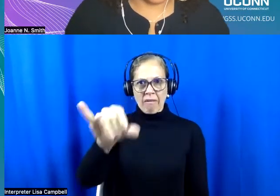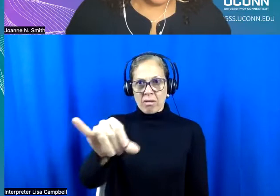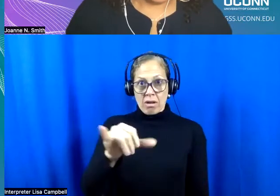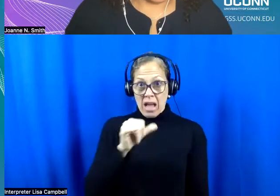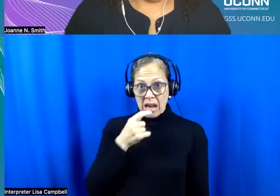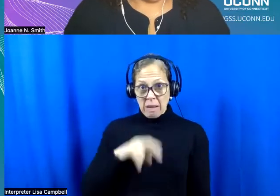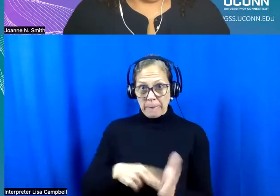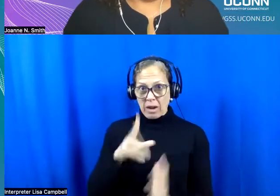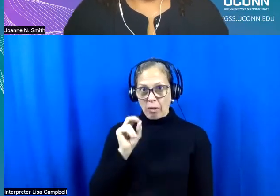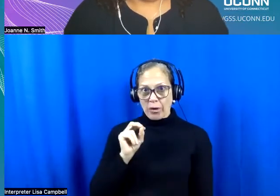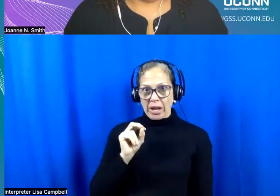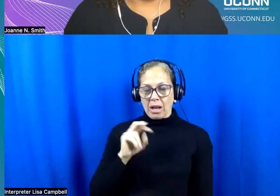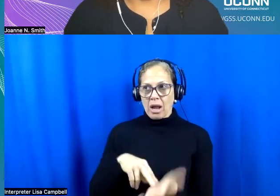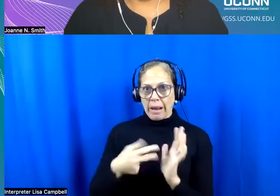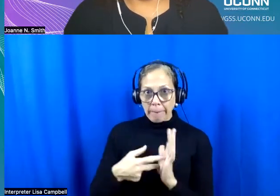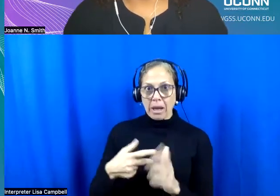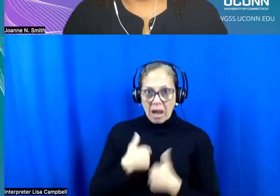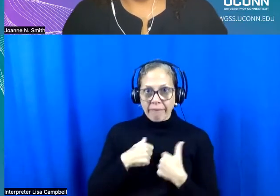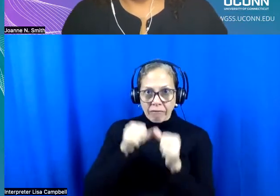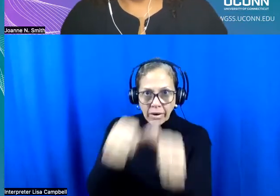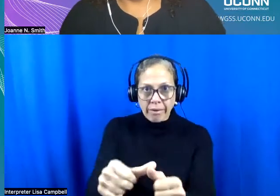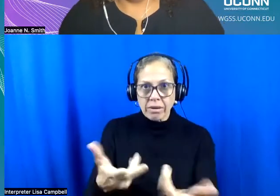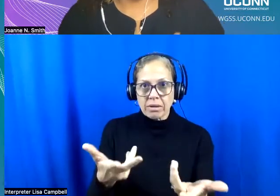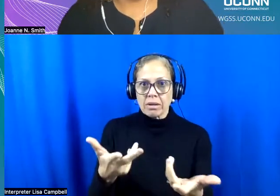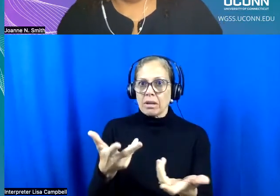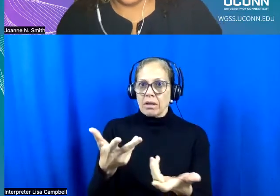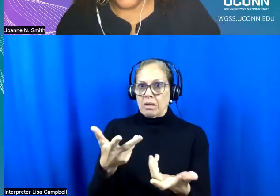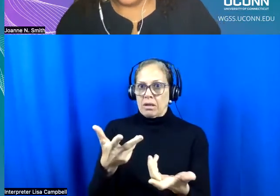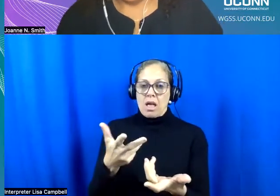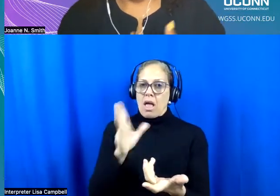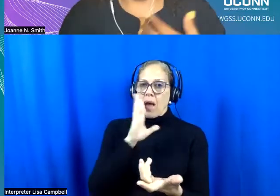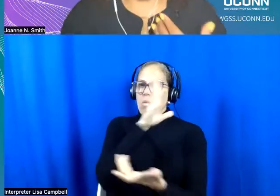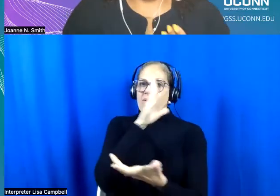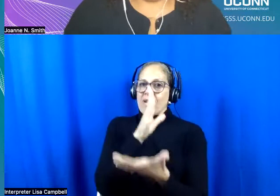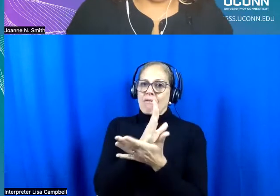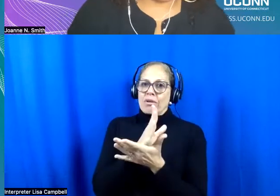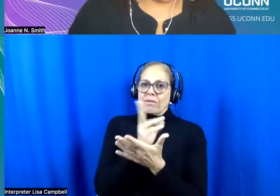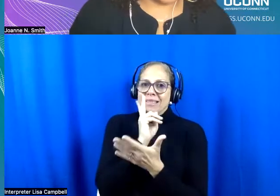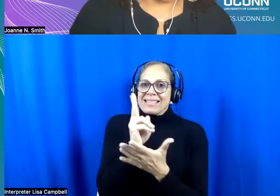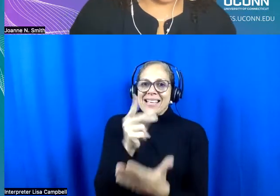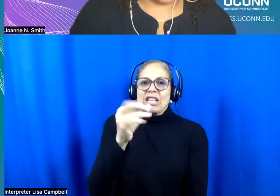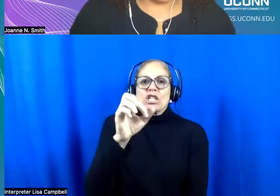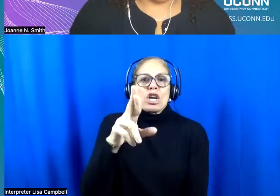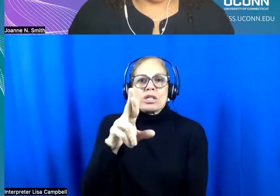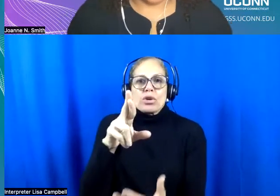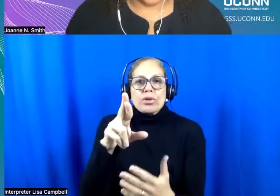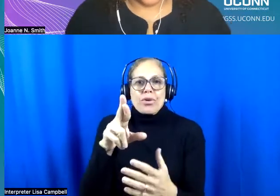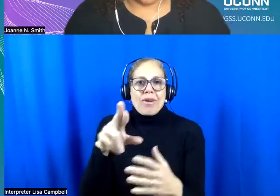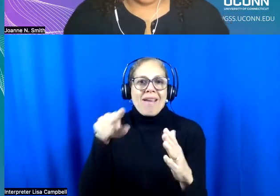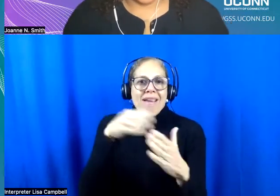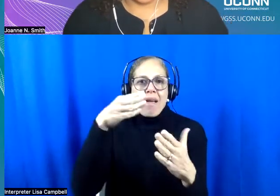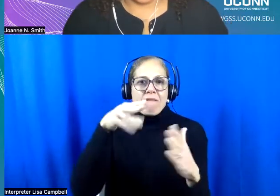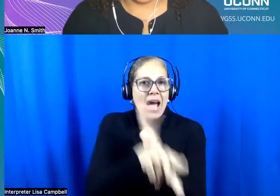30, I meant lifelong, like I will not live to see gender-based violence ended in my